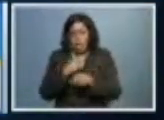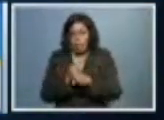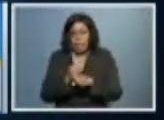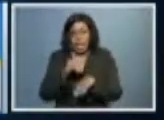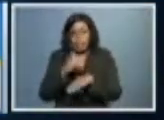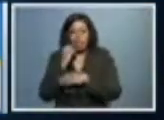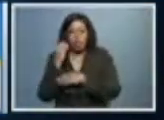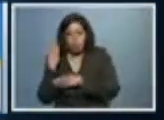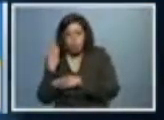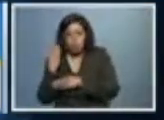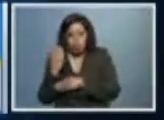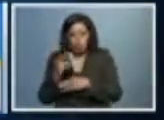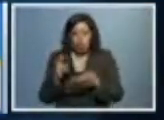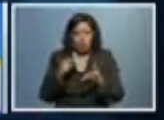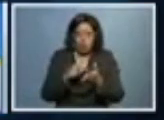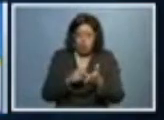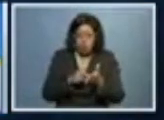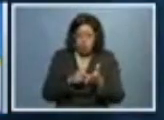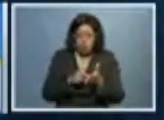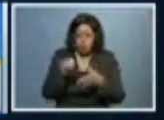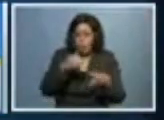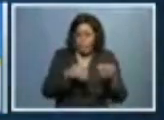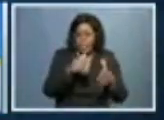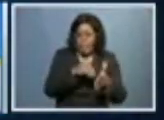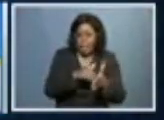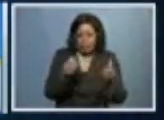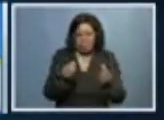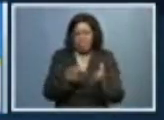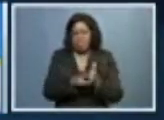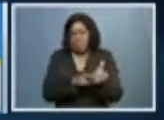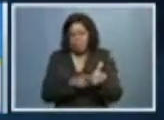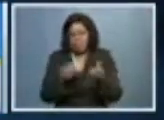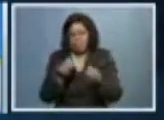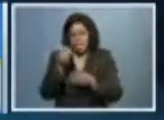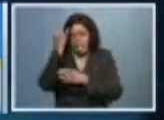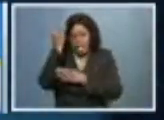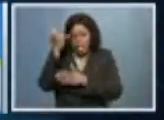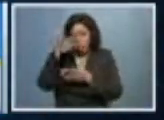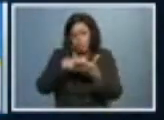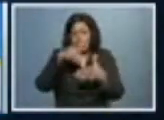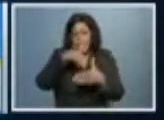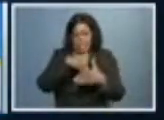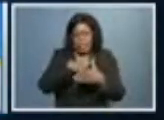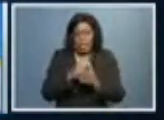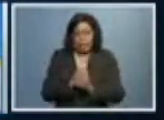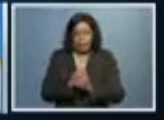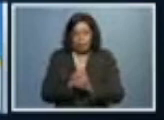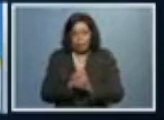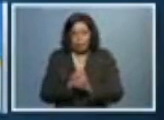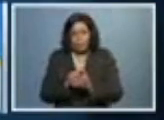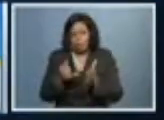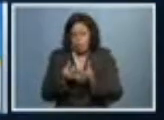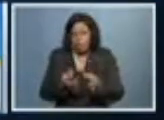or repackaged and then sold, and they have no labels and we have no idea what's in them. So it's really important for us to get